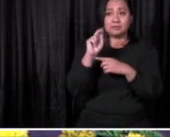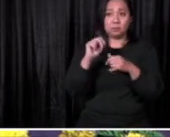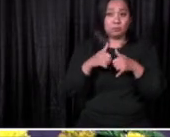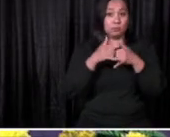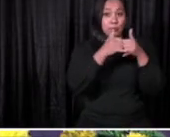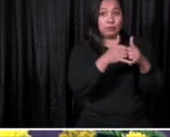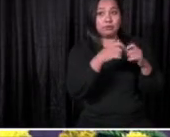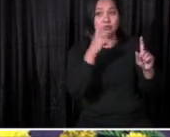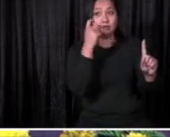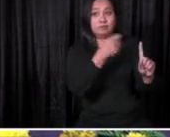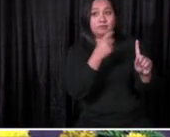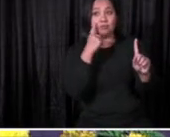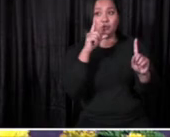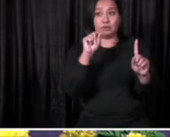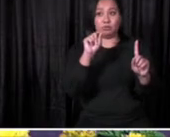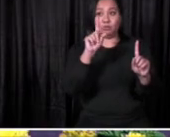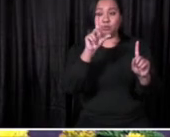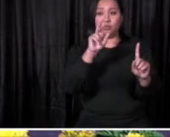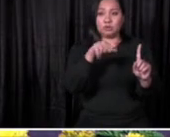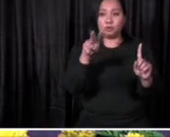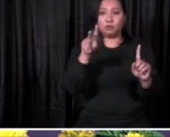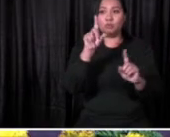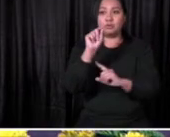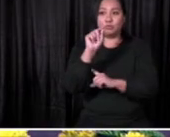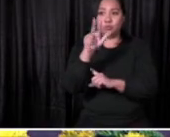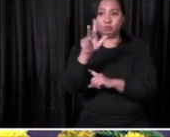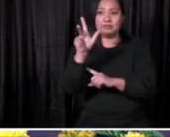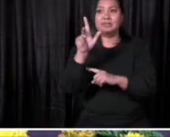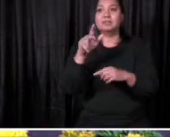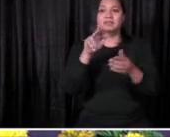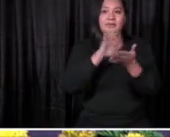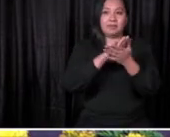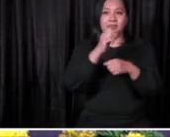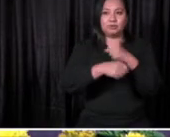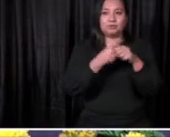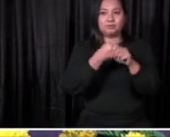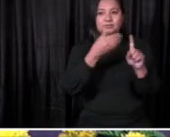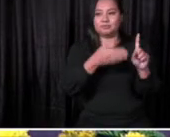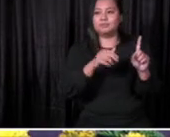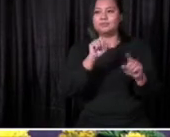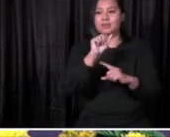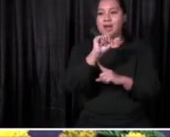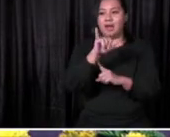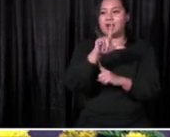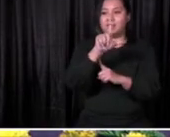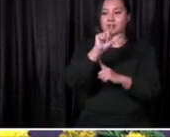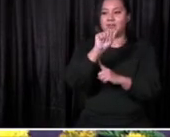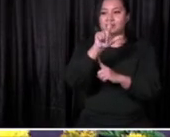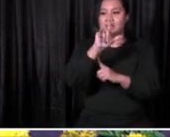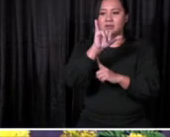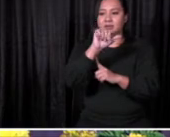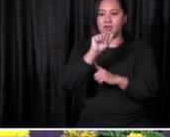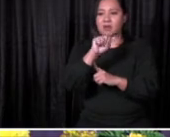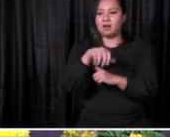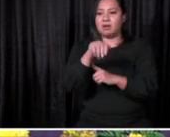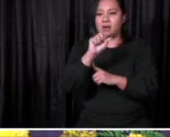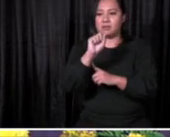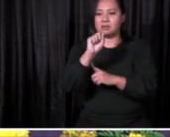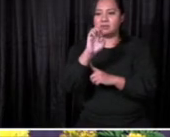2022-2023 academic year, Alalia Asefa Baru, from the Department of Sociology.